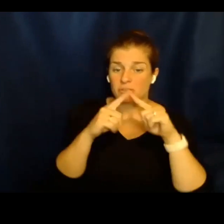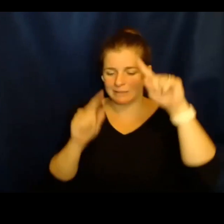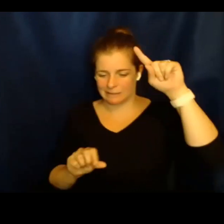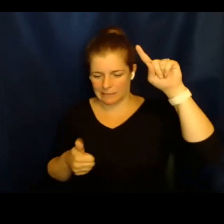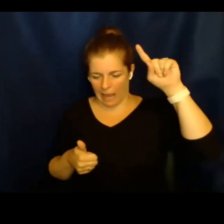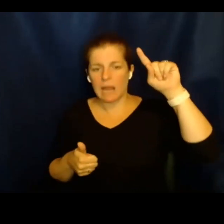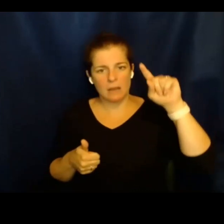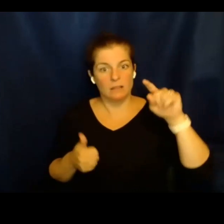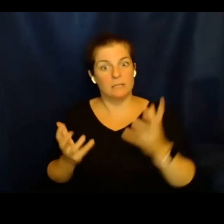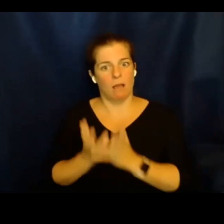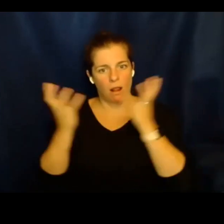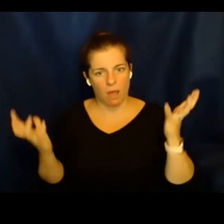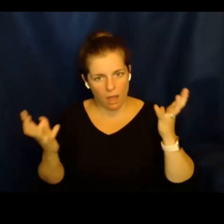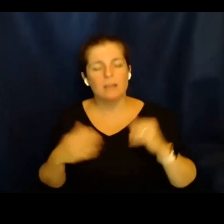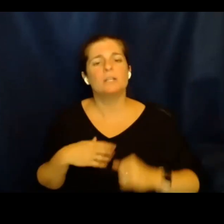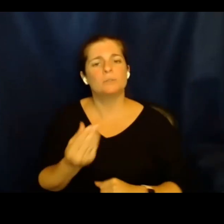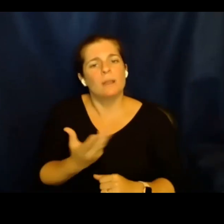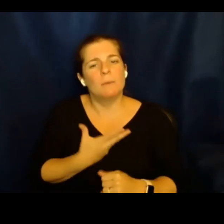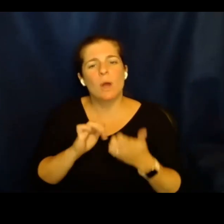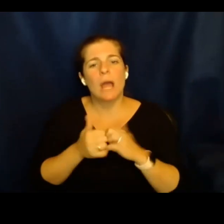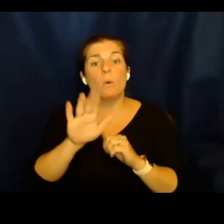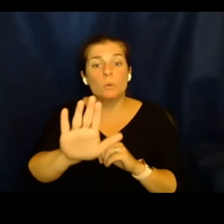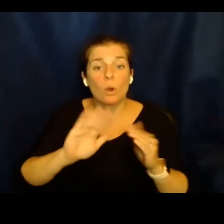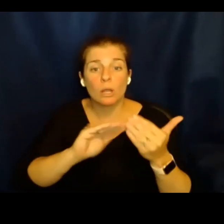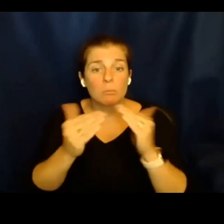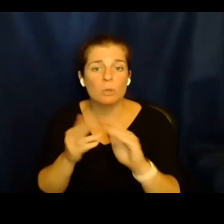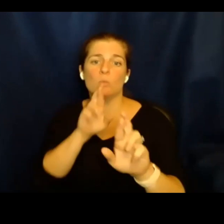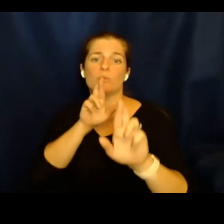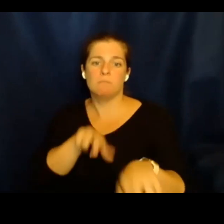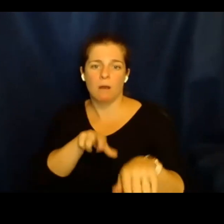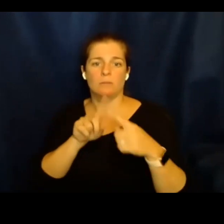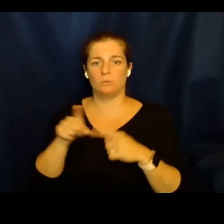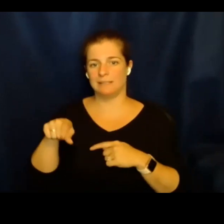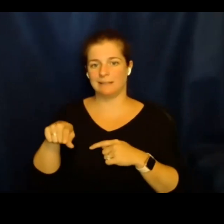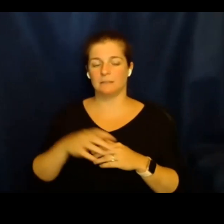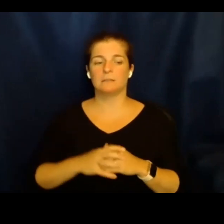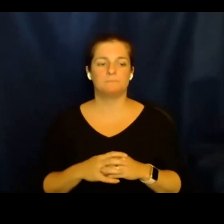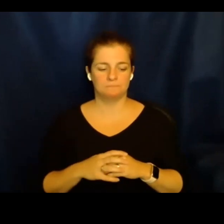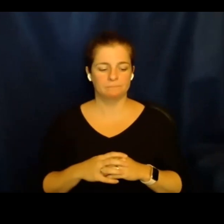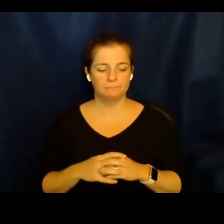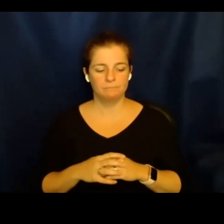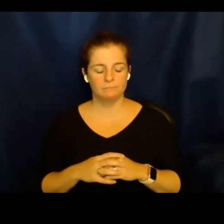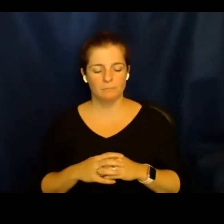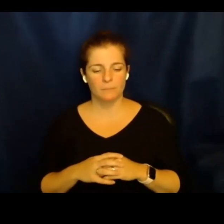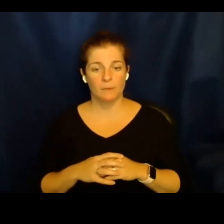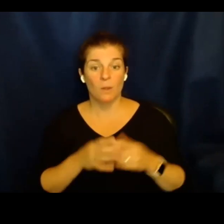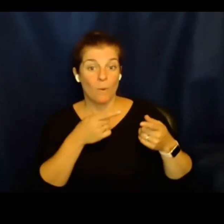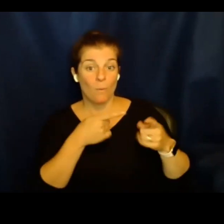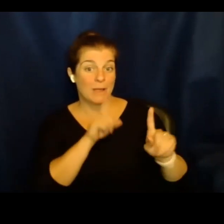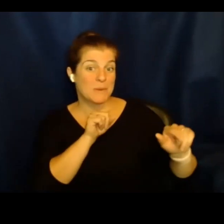is responding to these needs. And starting from there, I would like to share a bit about experience.